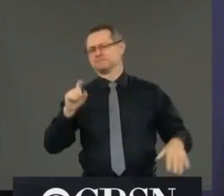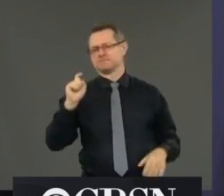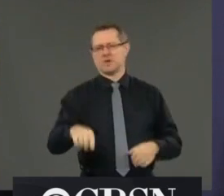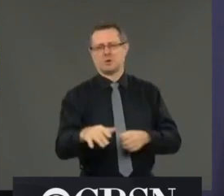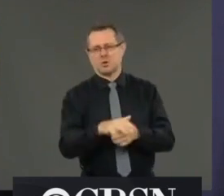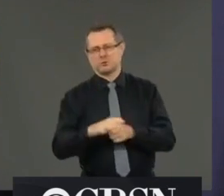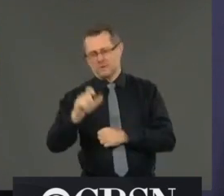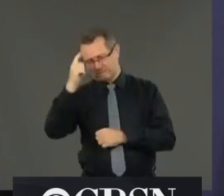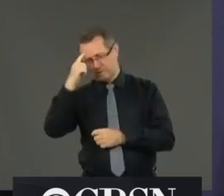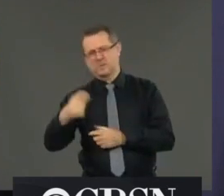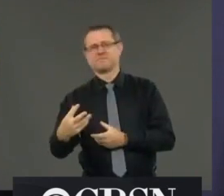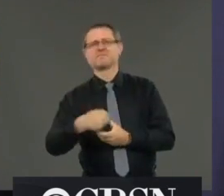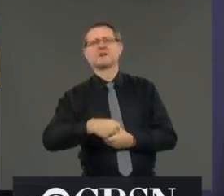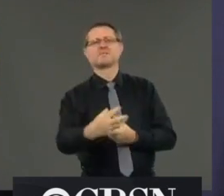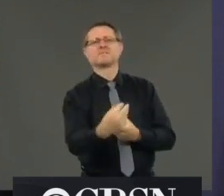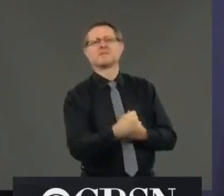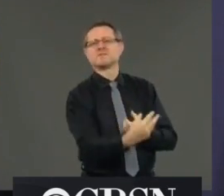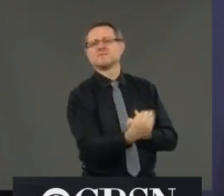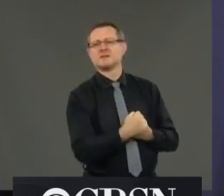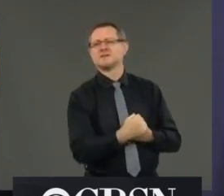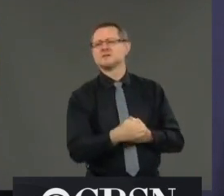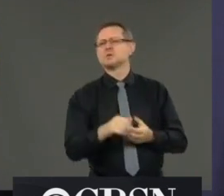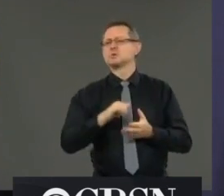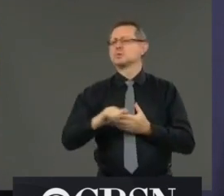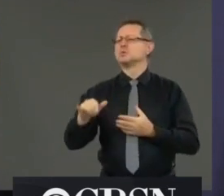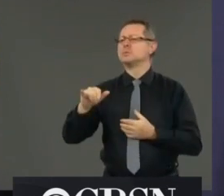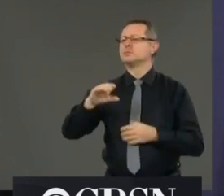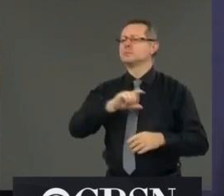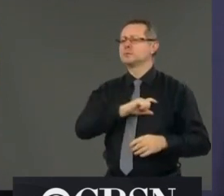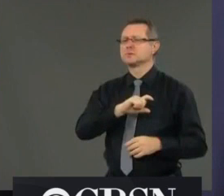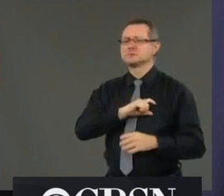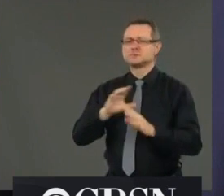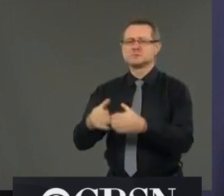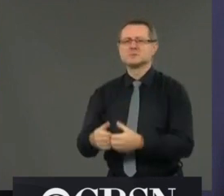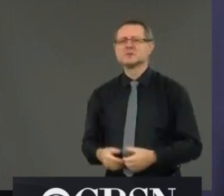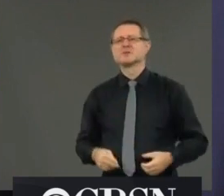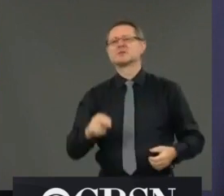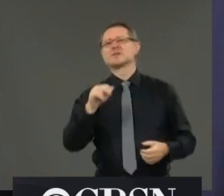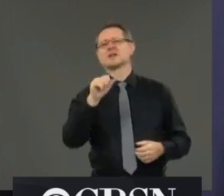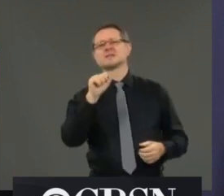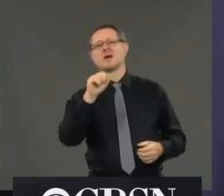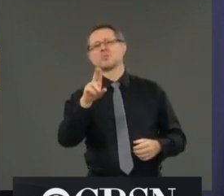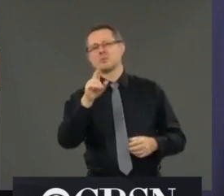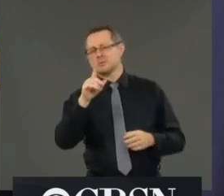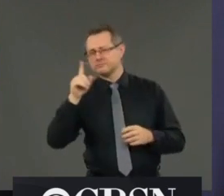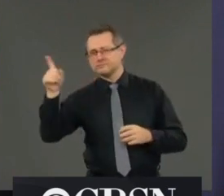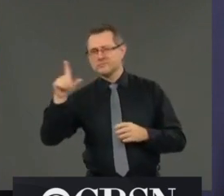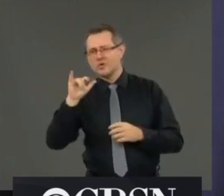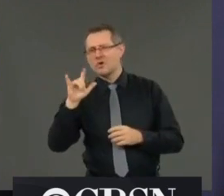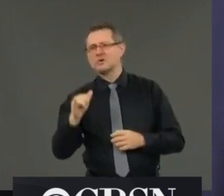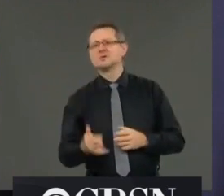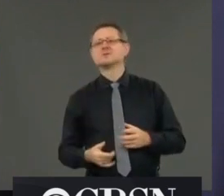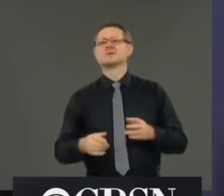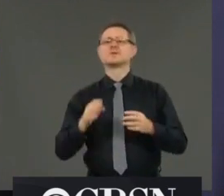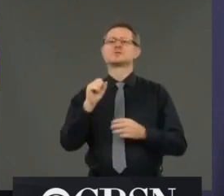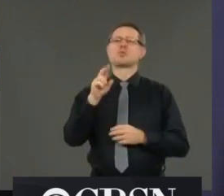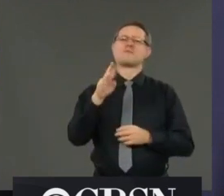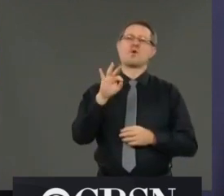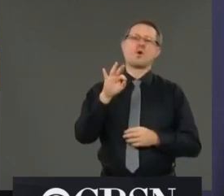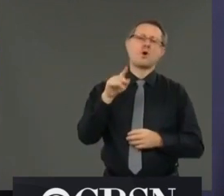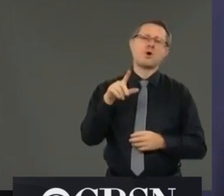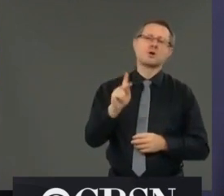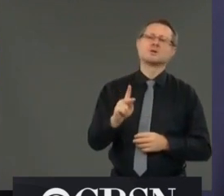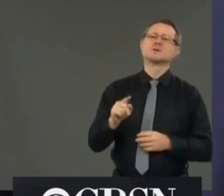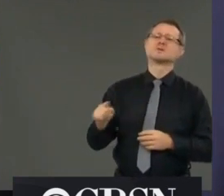NYPD. We need the Nassau Police. We need the Suffolk Police in the Hamptons. We need the Erie County Police. We need the